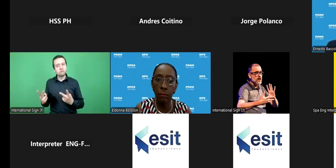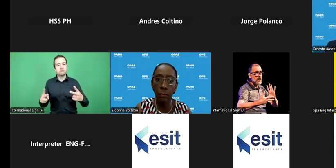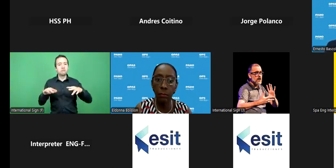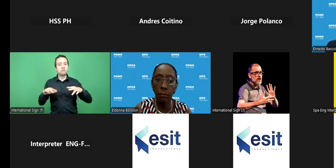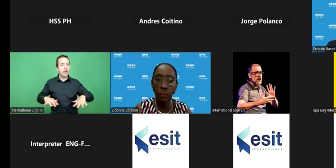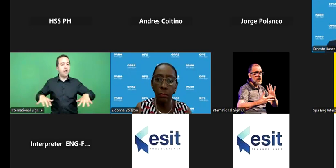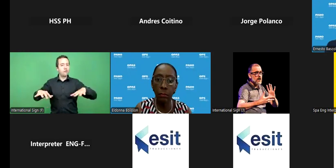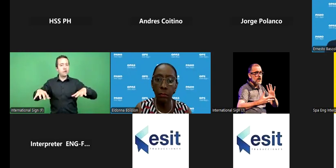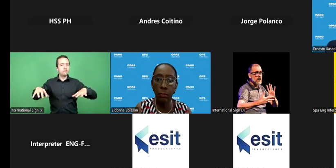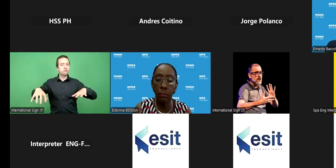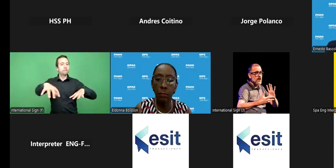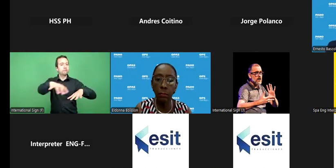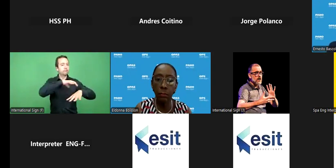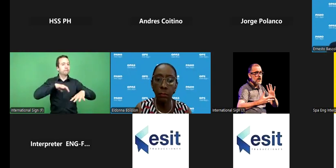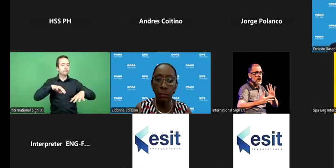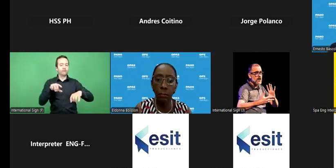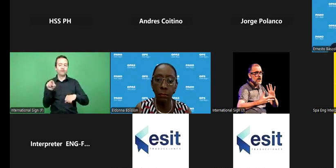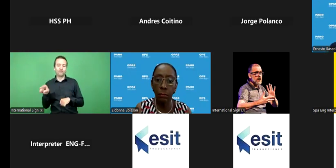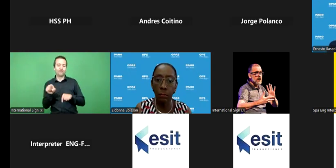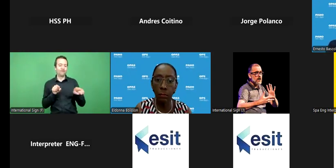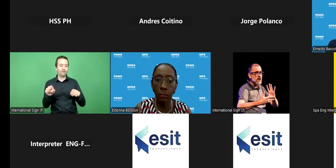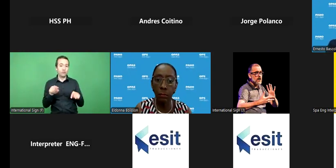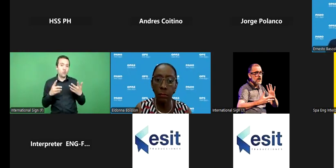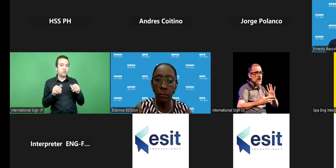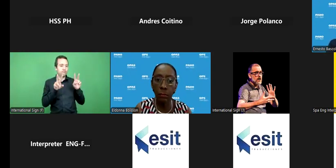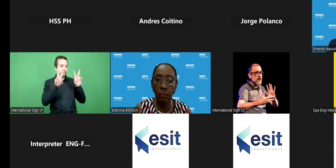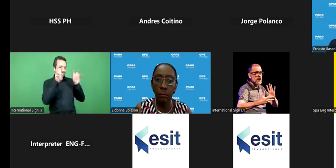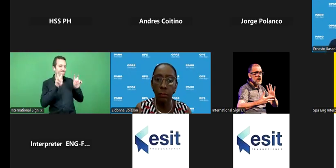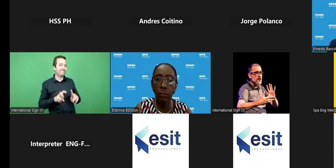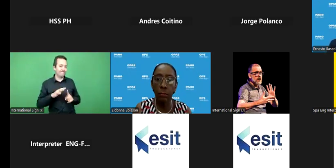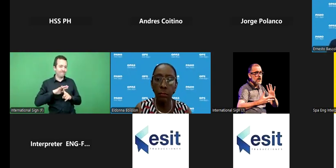essential public functions that need to be addressed.